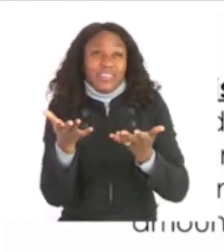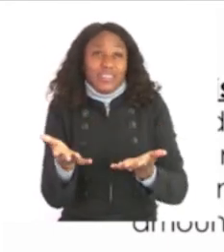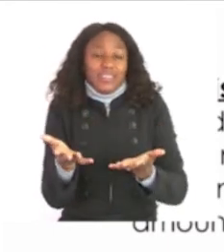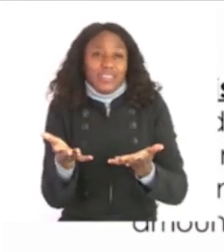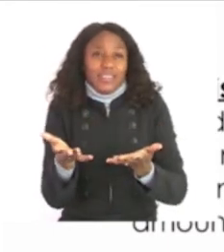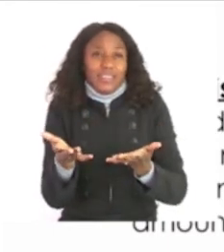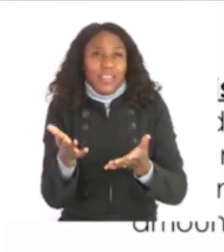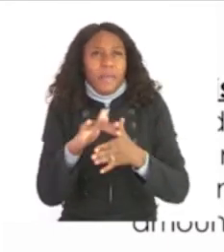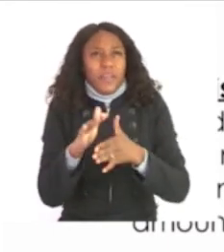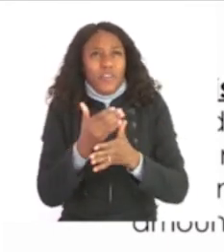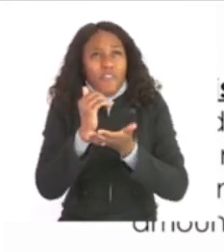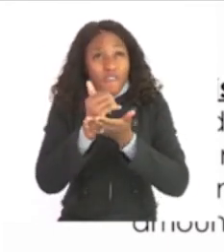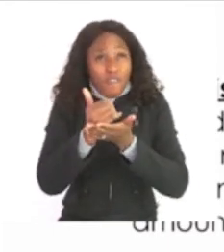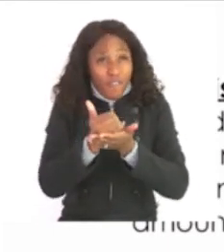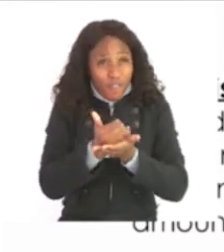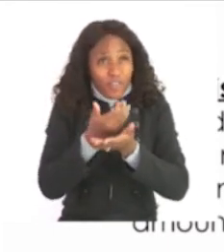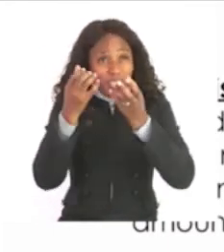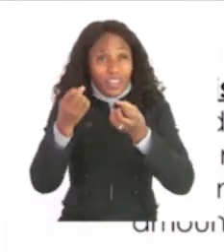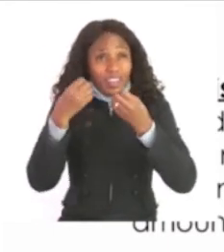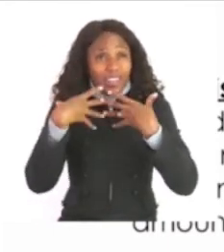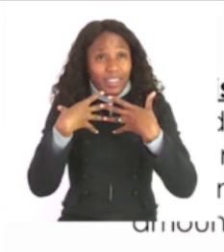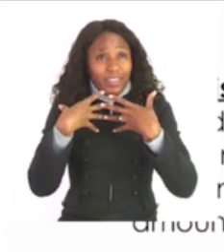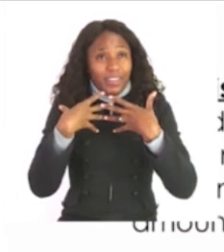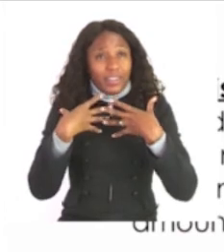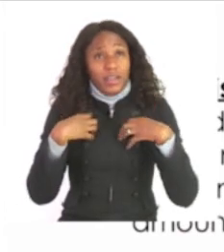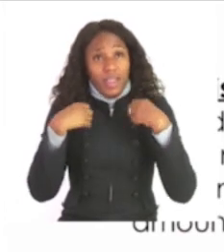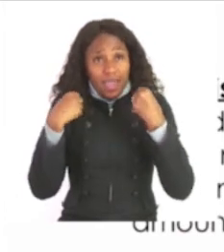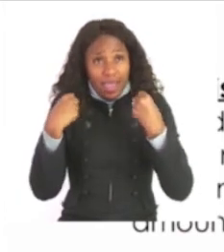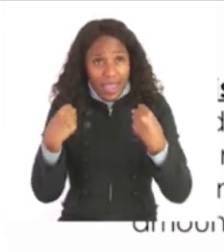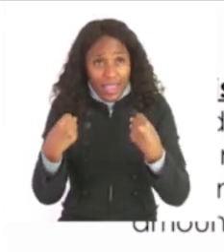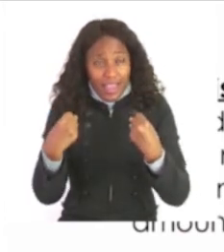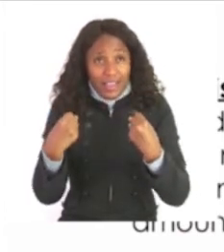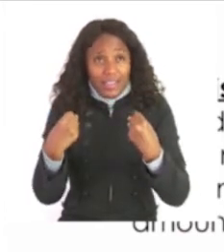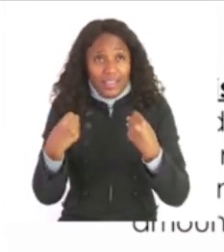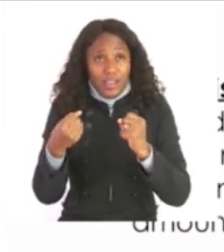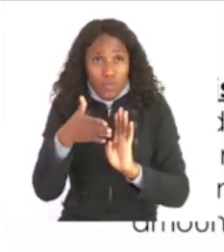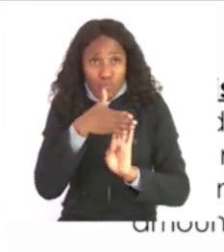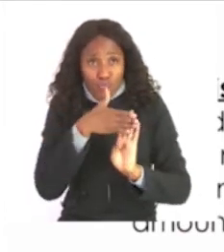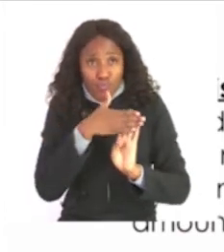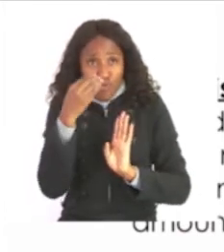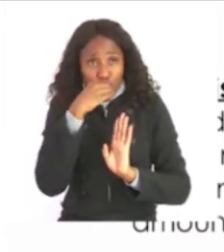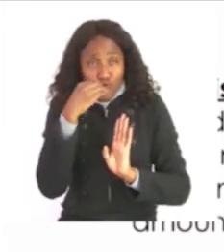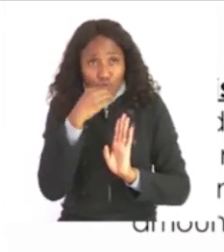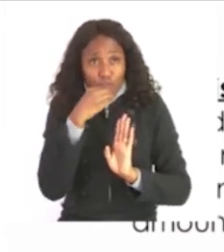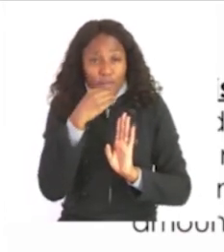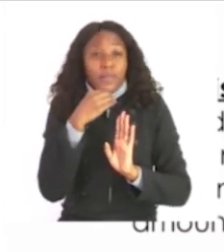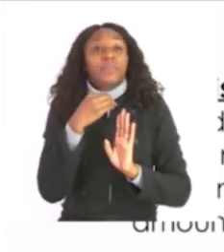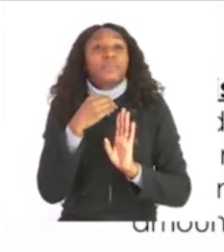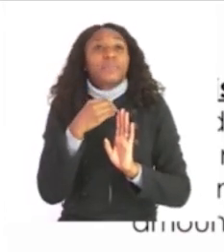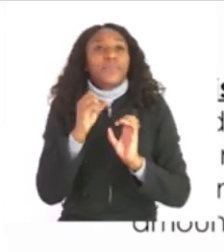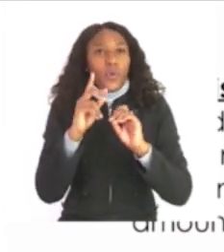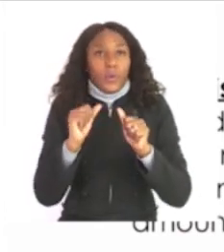25%. Because fats, they also provide us with energy storing foods. Boys and girls,